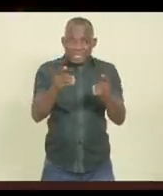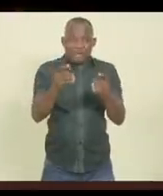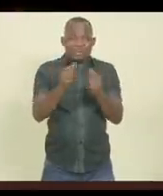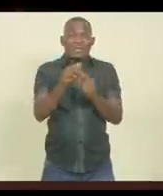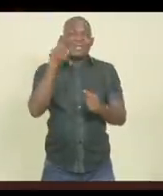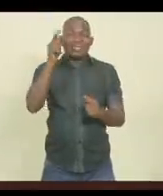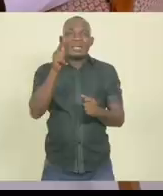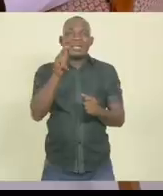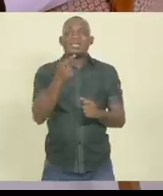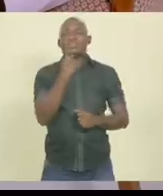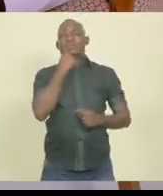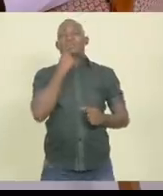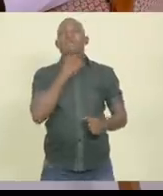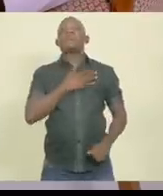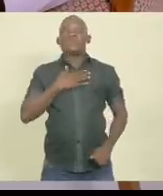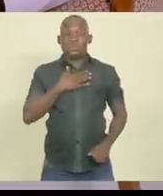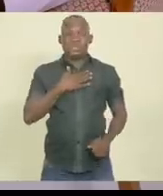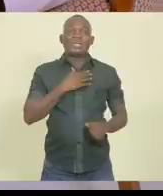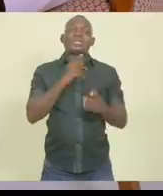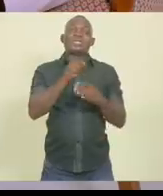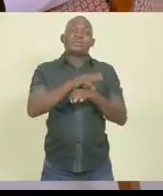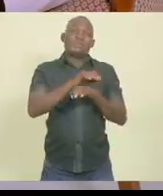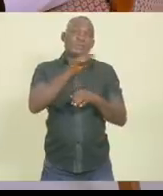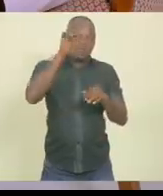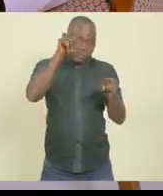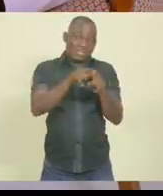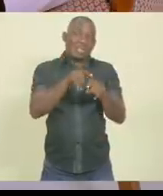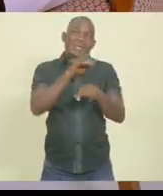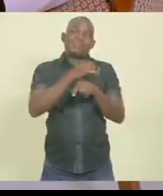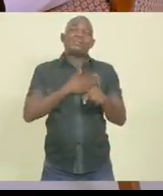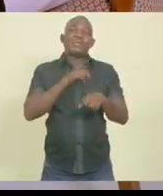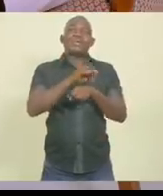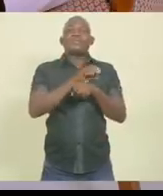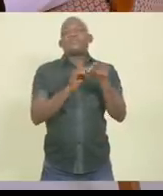later. Please help me talk to AC. Please.